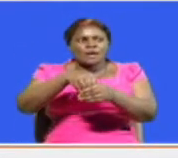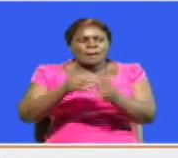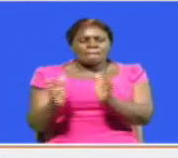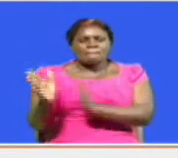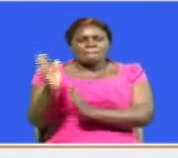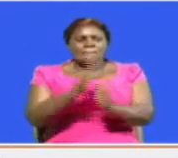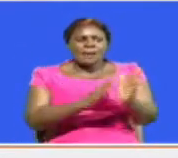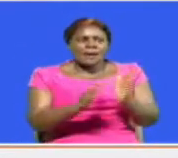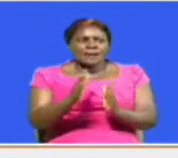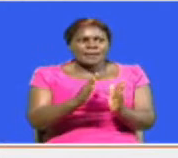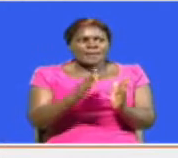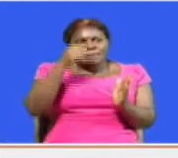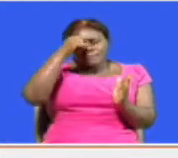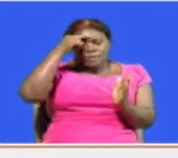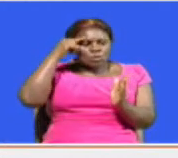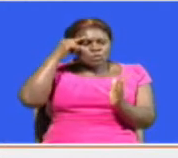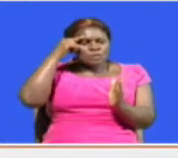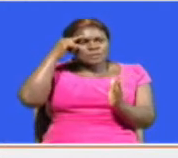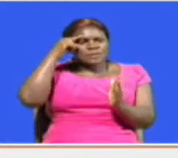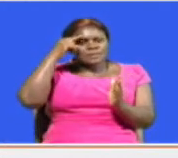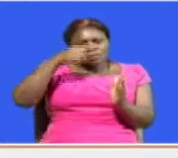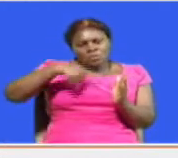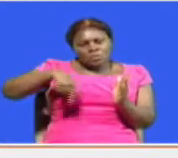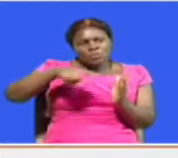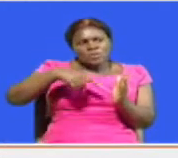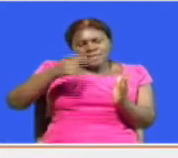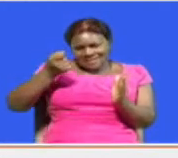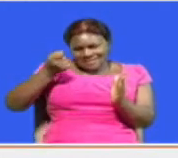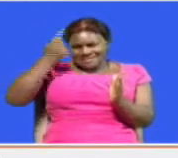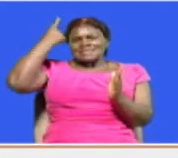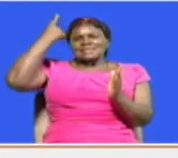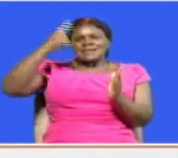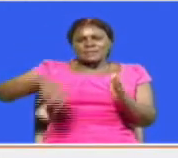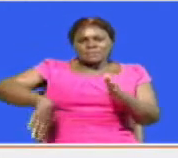organizing. Kwa sababu sisi tuwaelewa mpira,